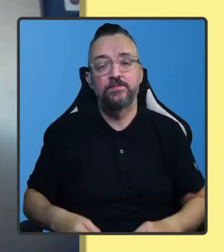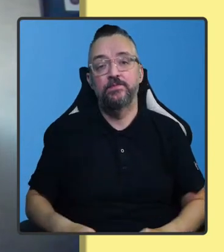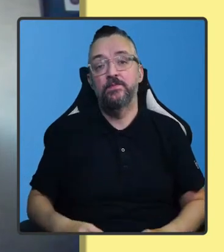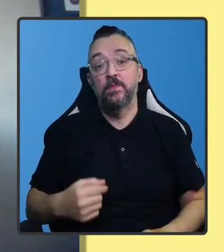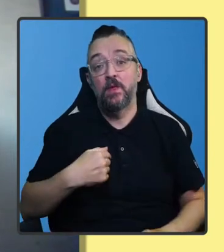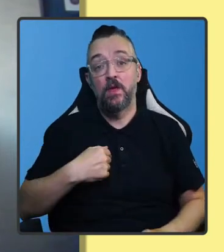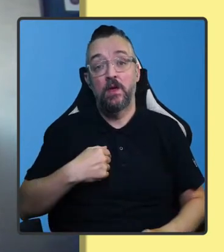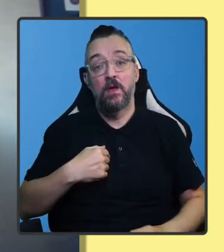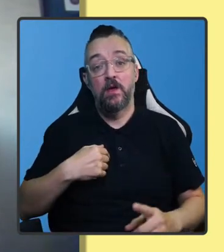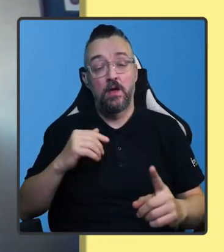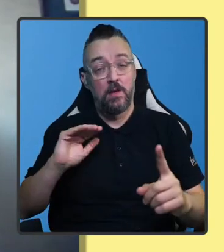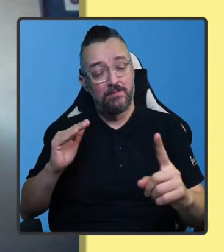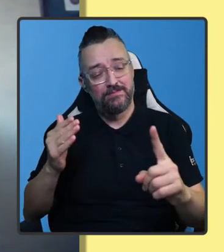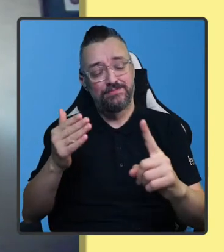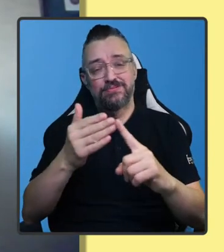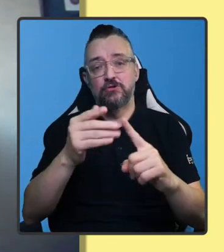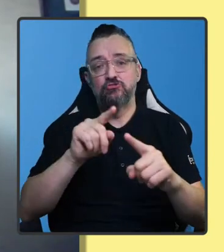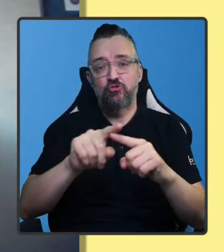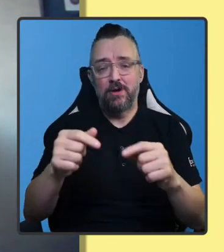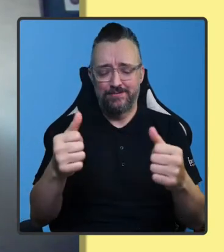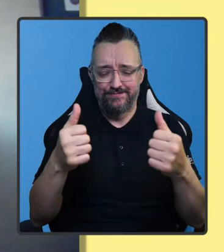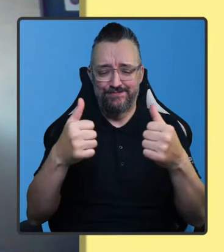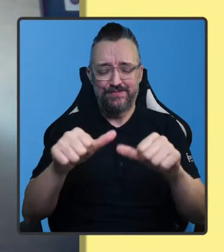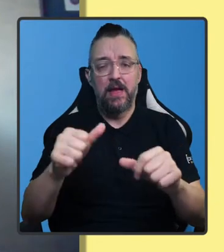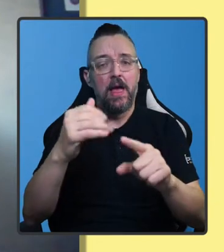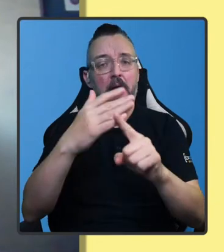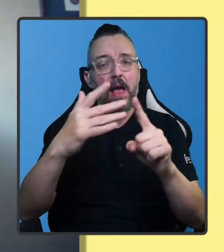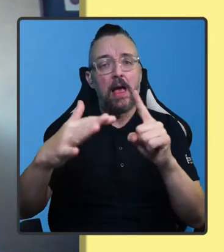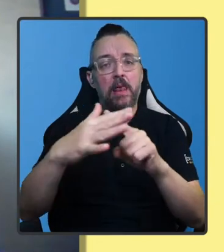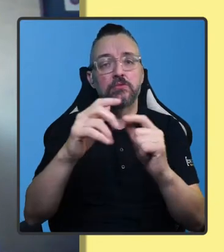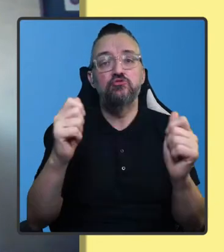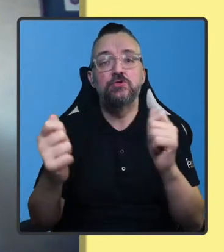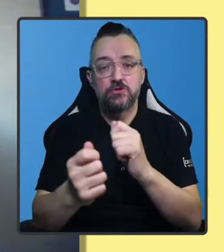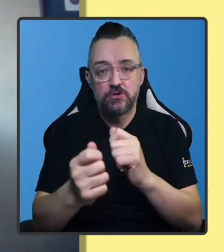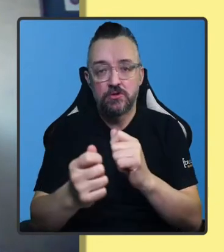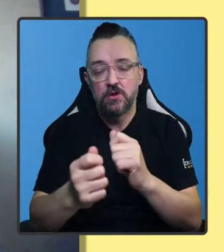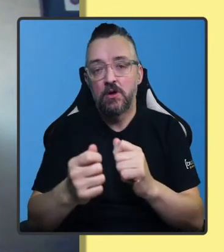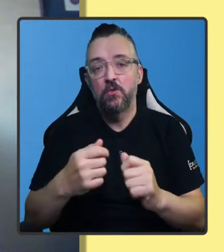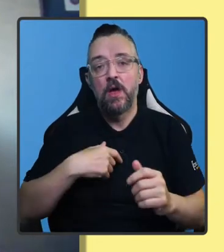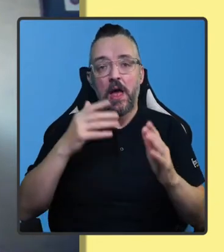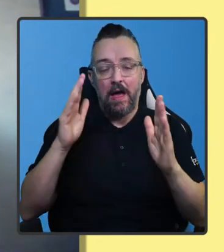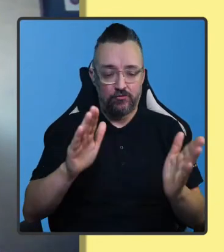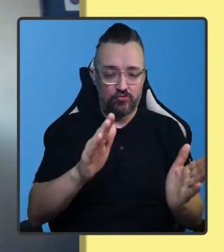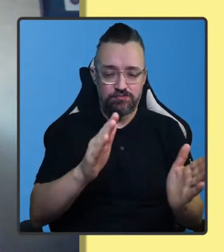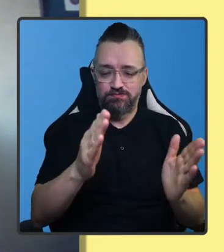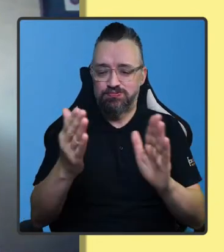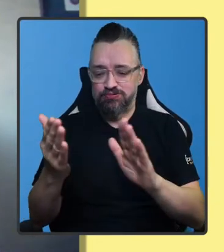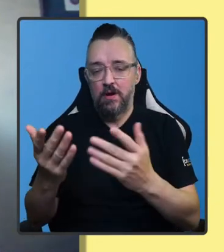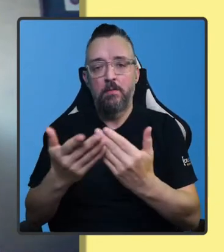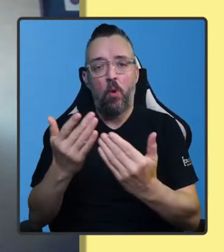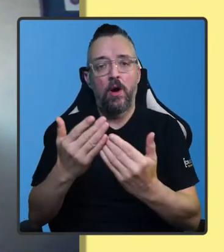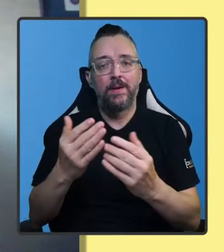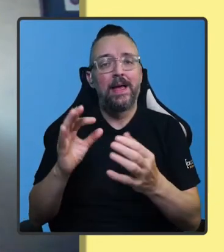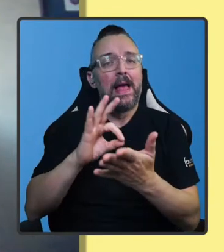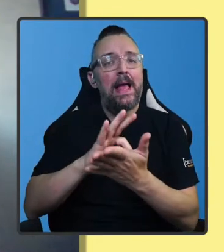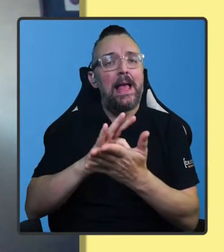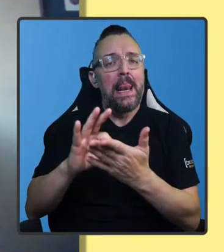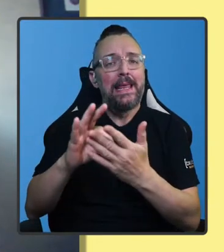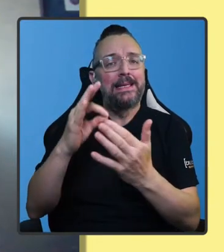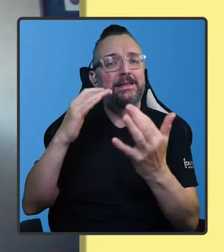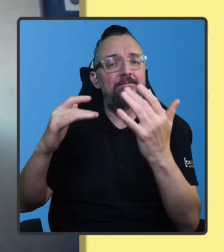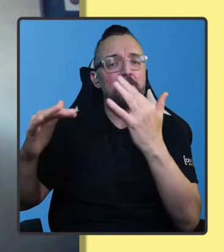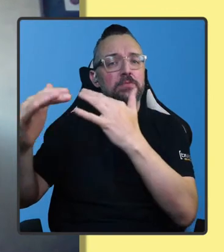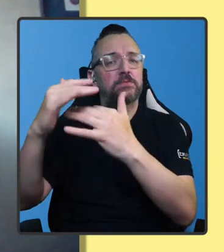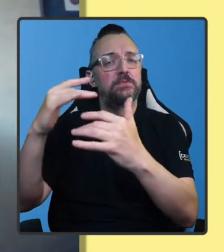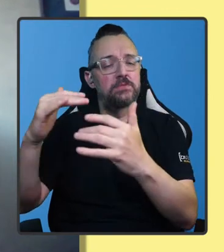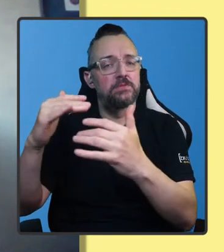ambitions to combat global climate change, we need a just transition to a cleaner environment. And we need